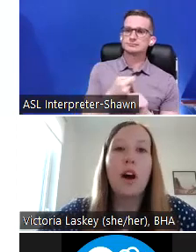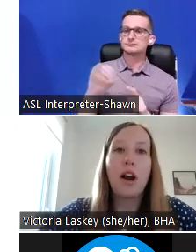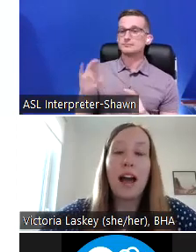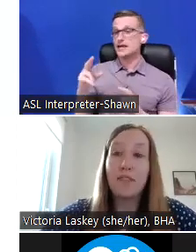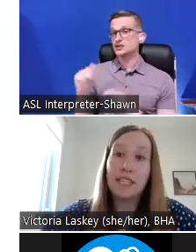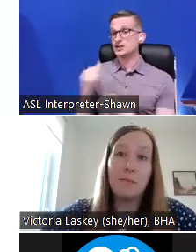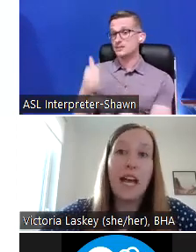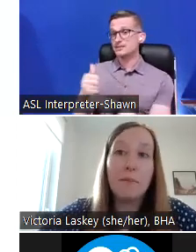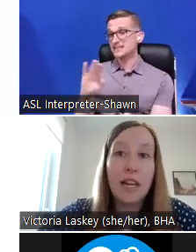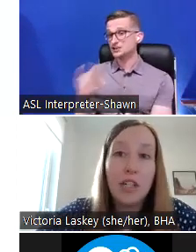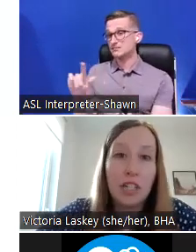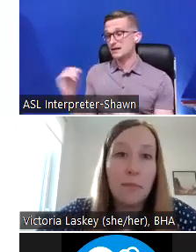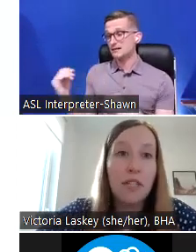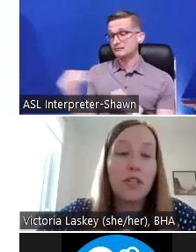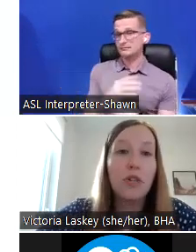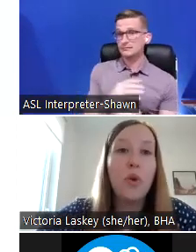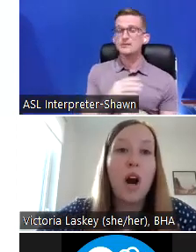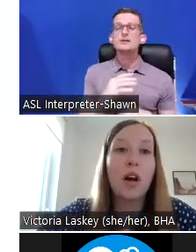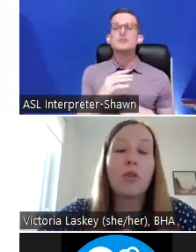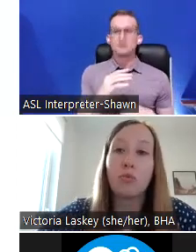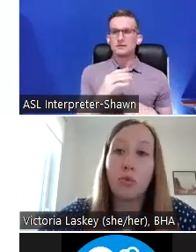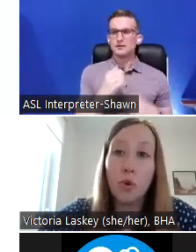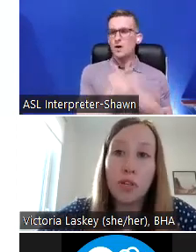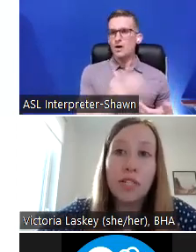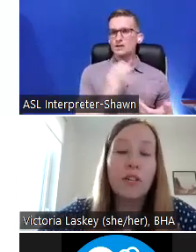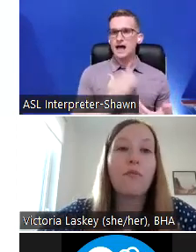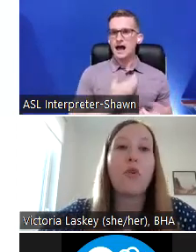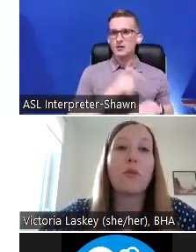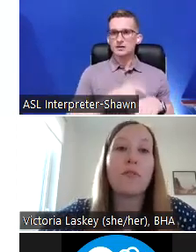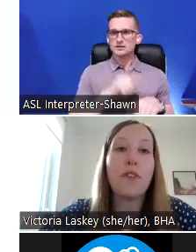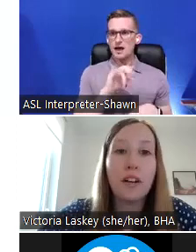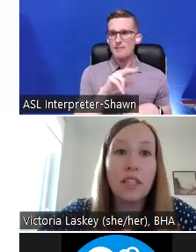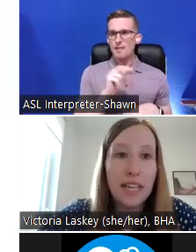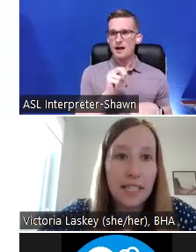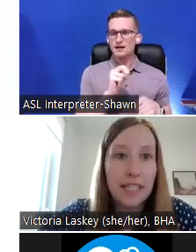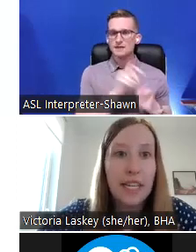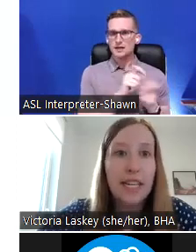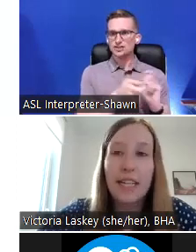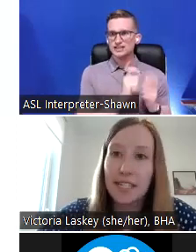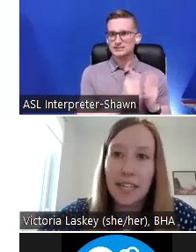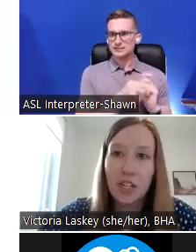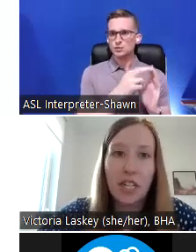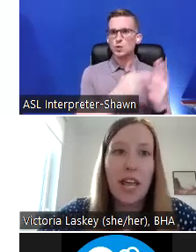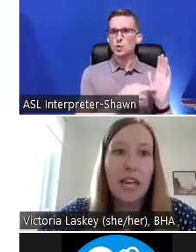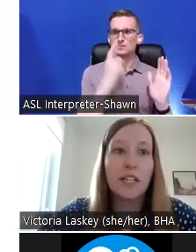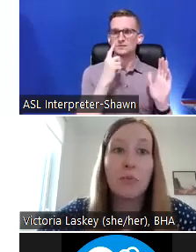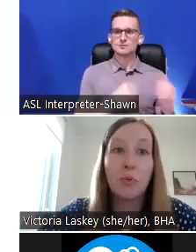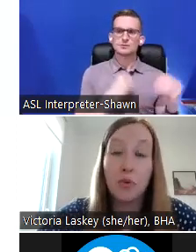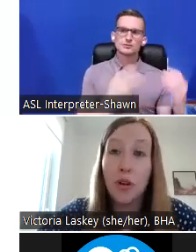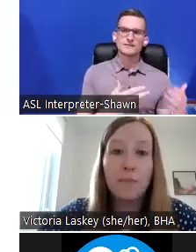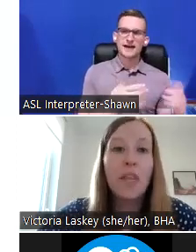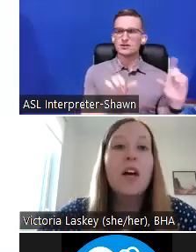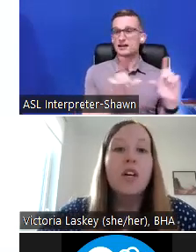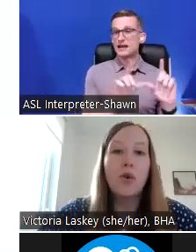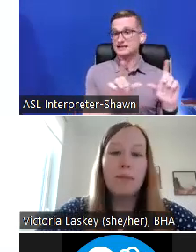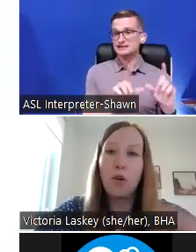we are having some timeline adjustments to our rules for provider licensing, designation, and